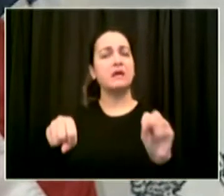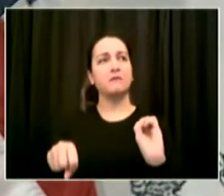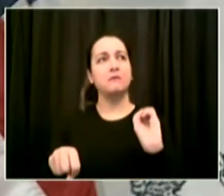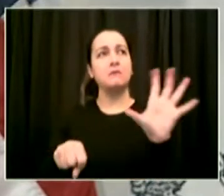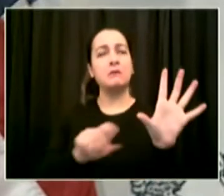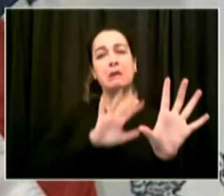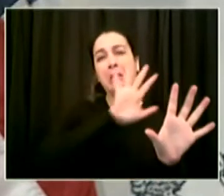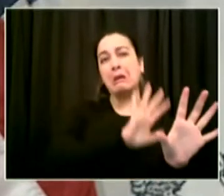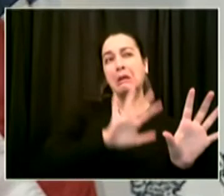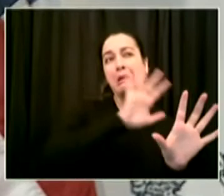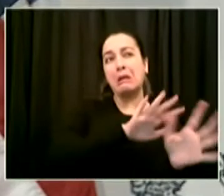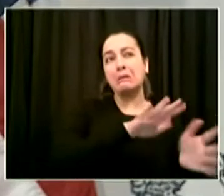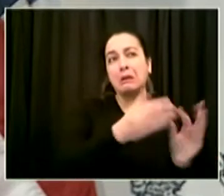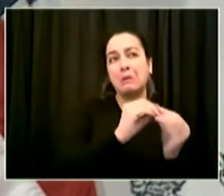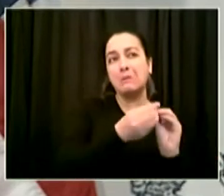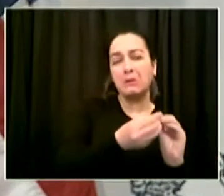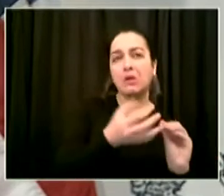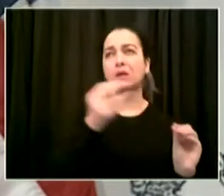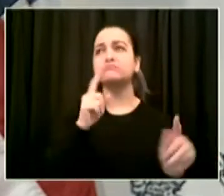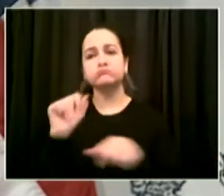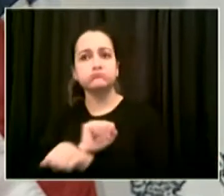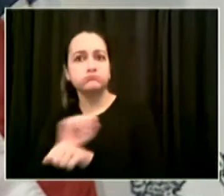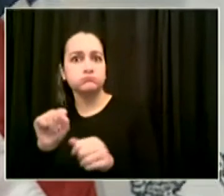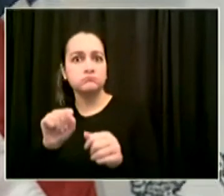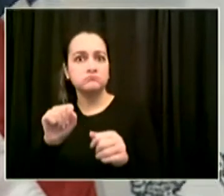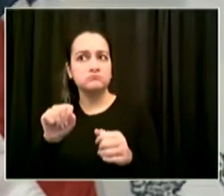this crisis and make sure nothing like it happens again.